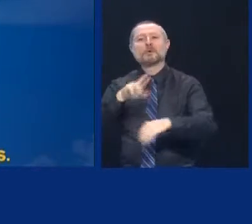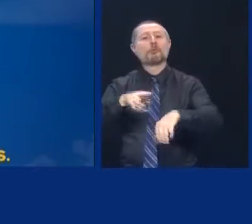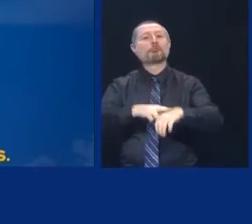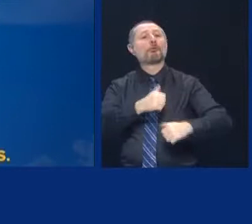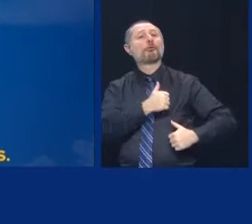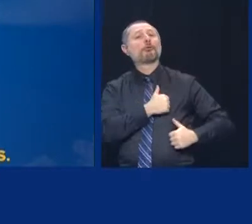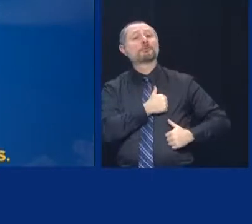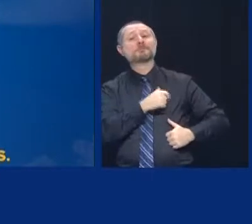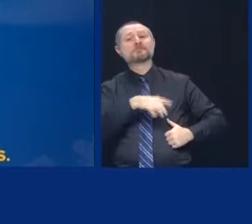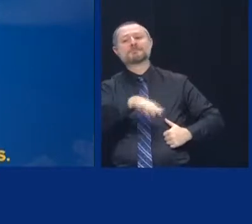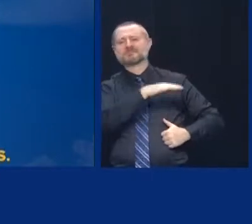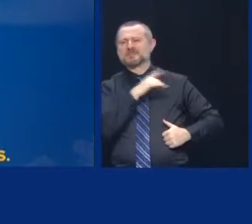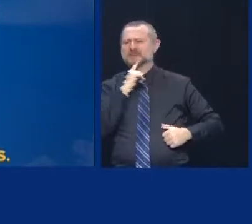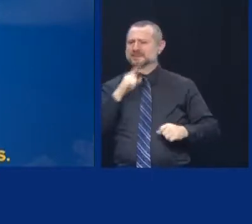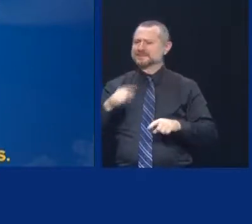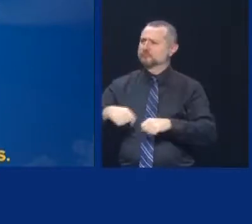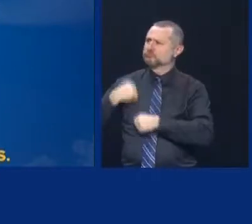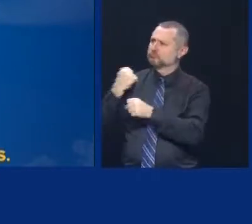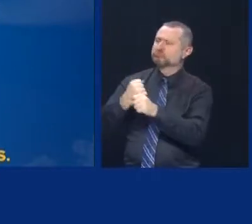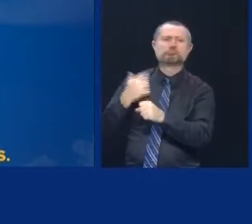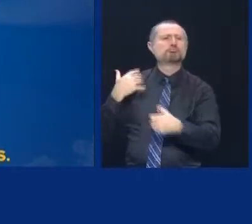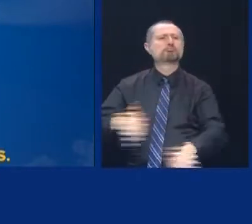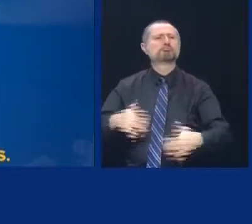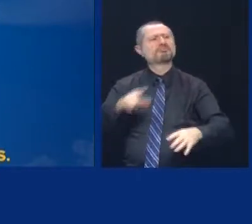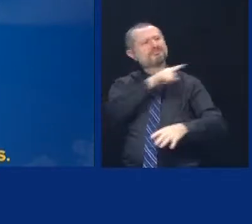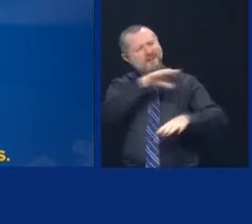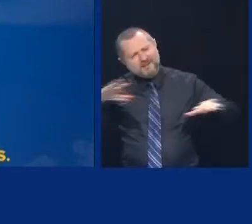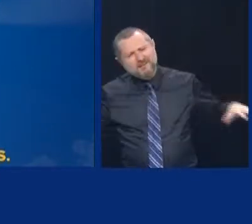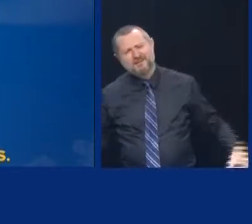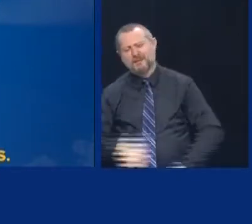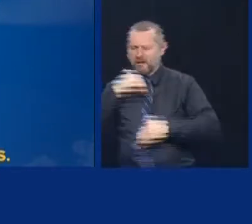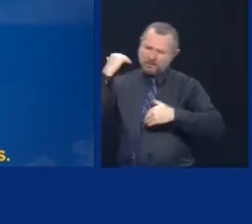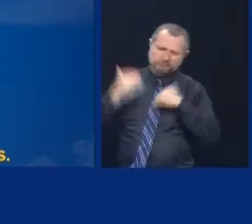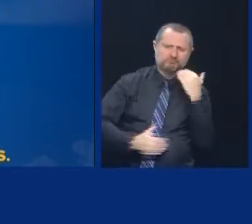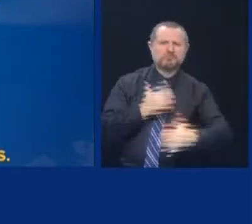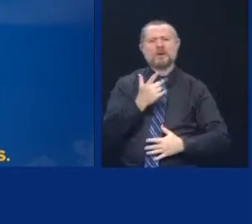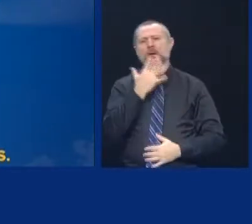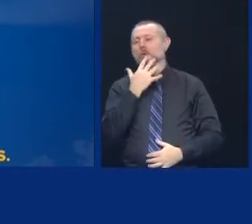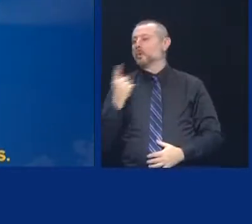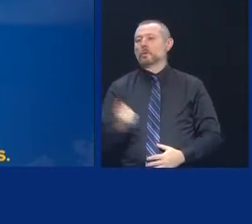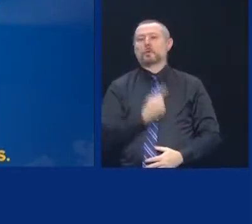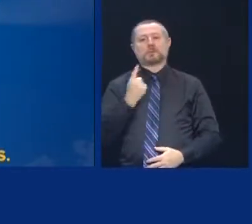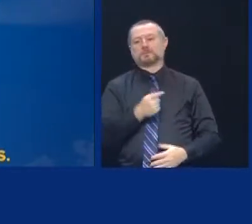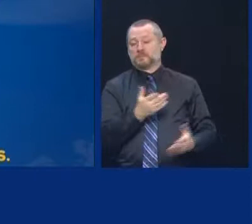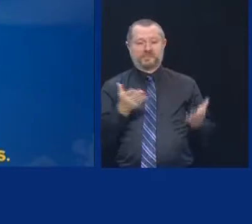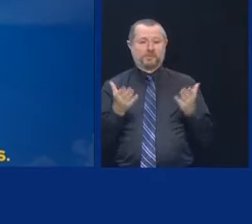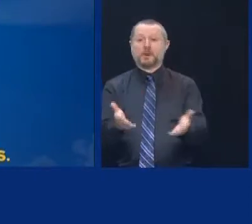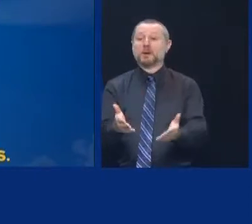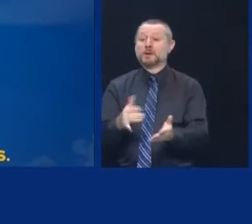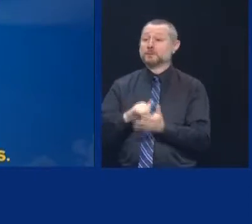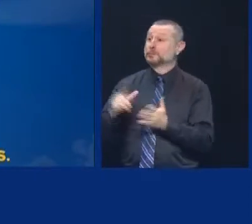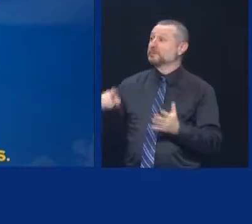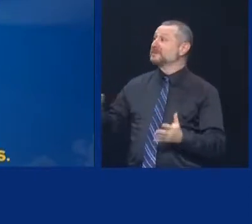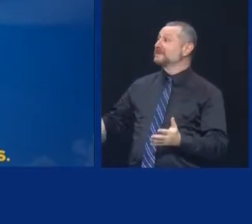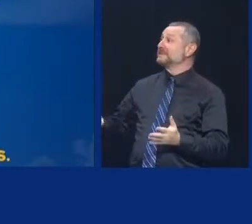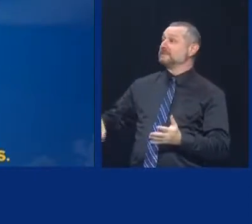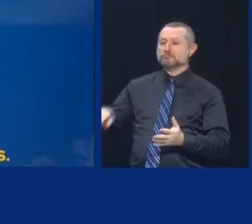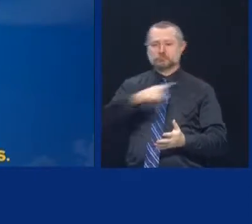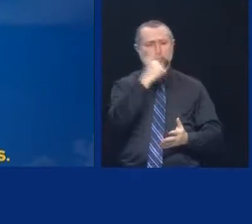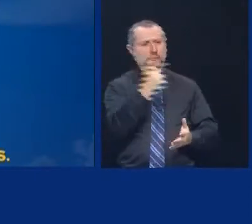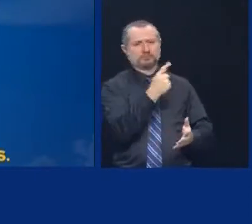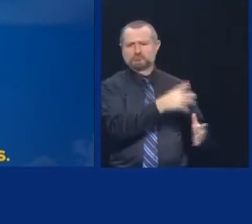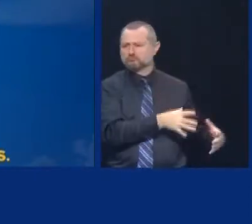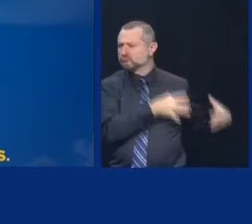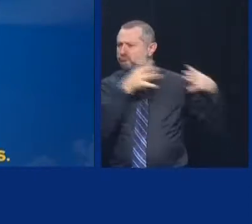this COVID situation. National Guard is always there when New Yorkers need them.